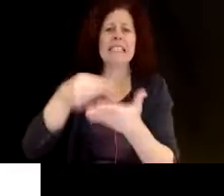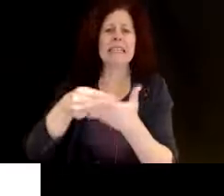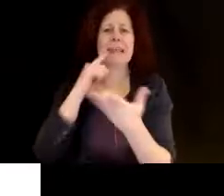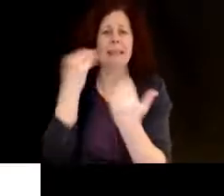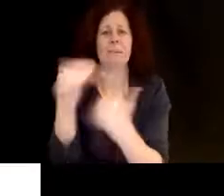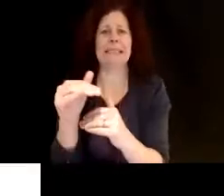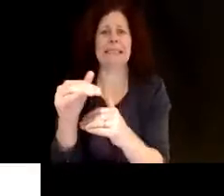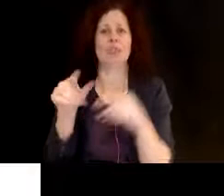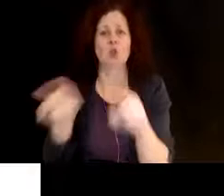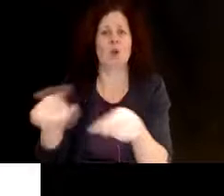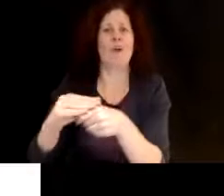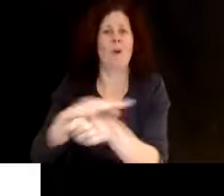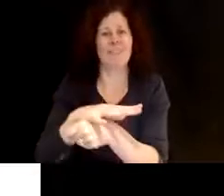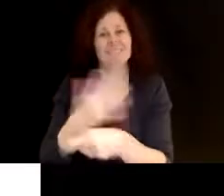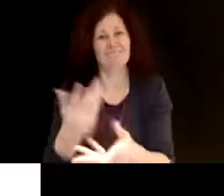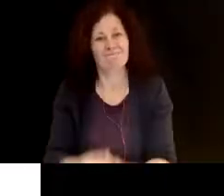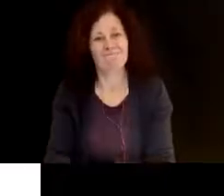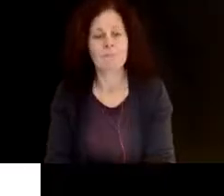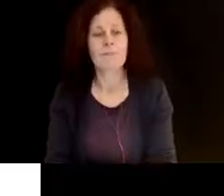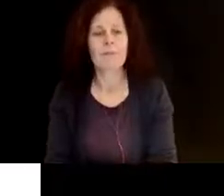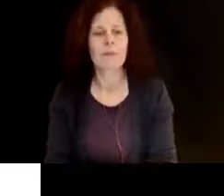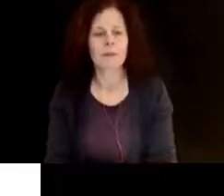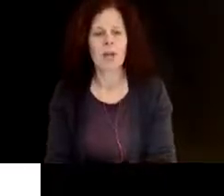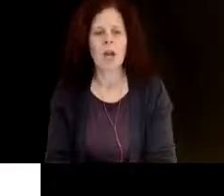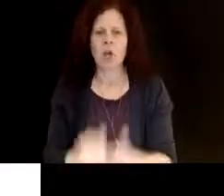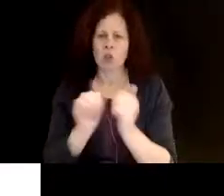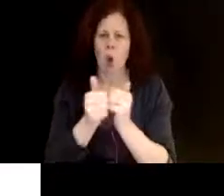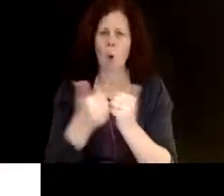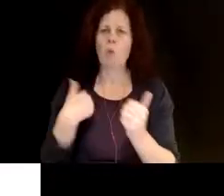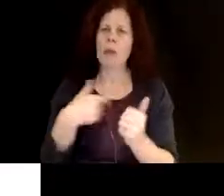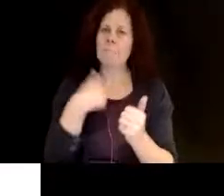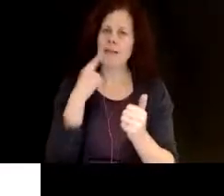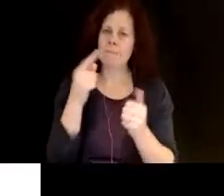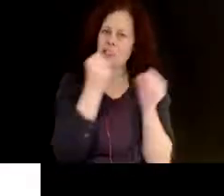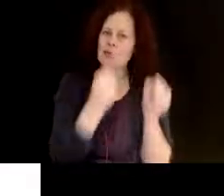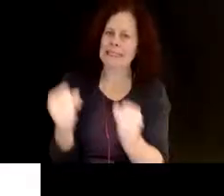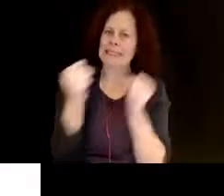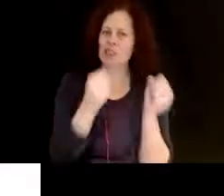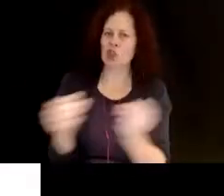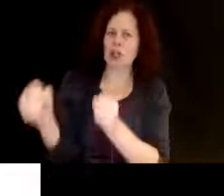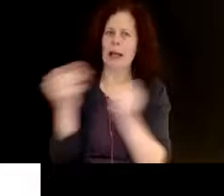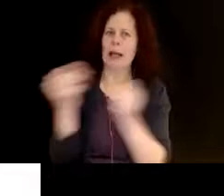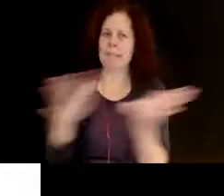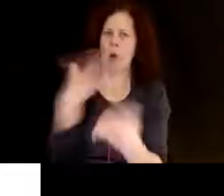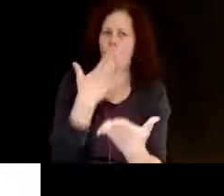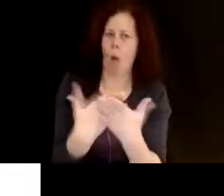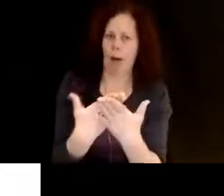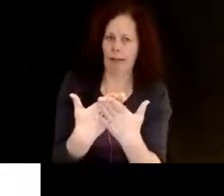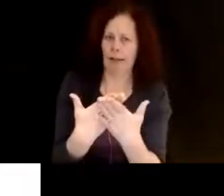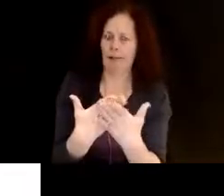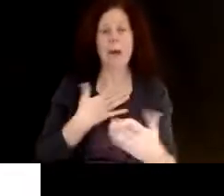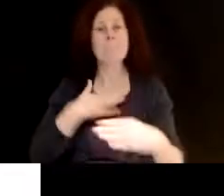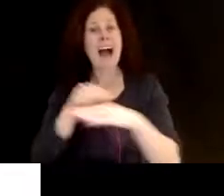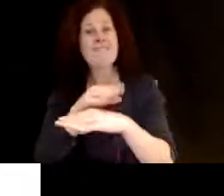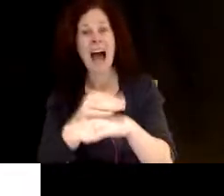So here's a quote related to being strategic. My recommendation to any community, regardless of size, getting ready to take on